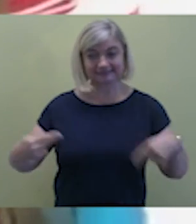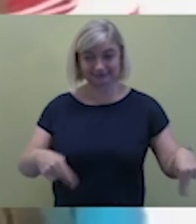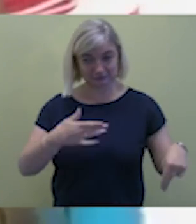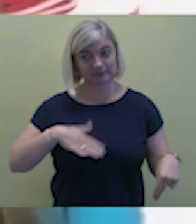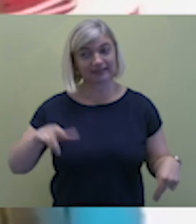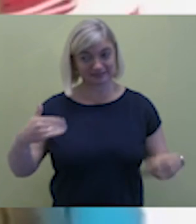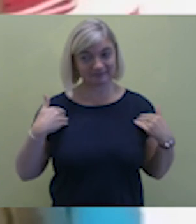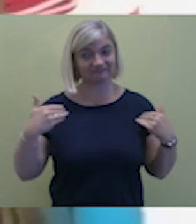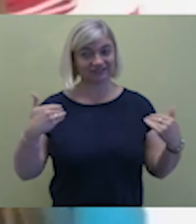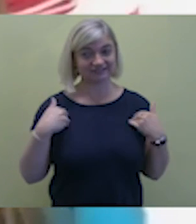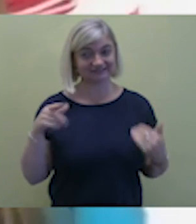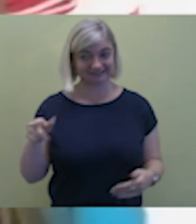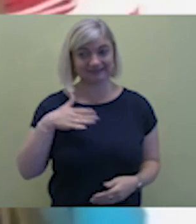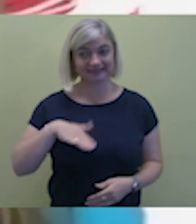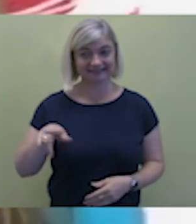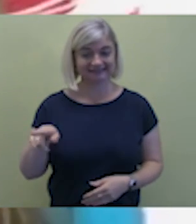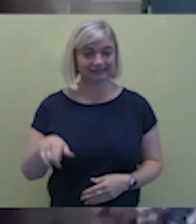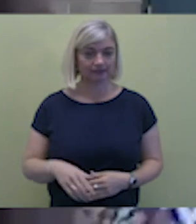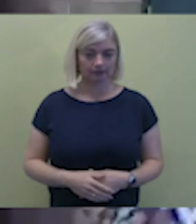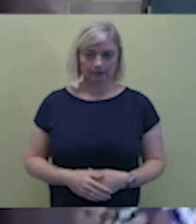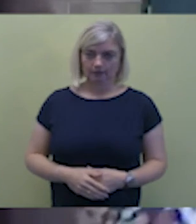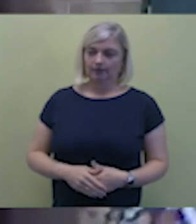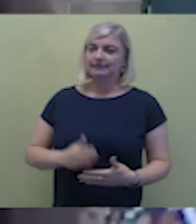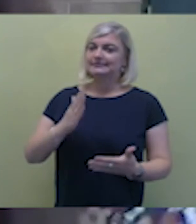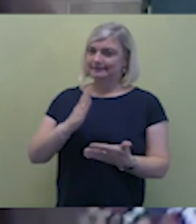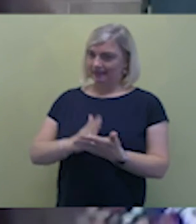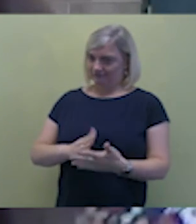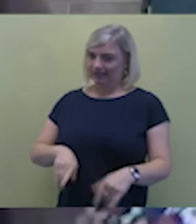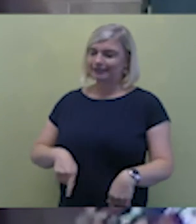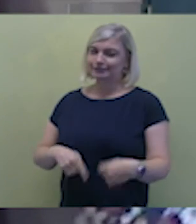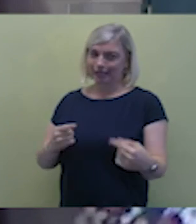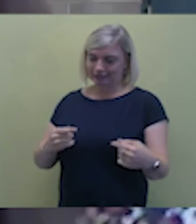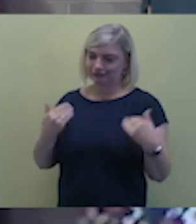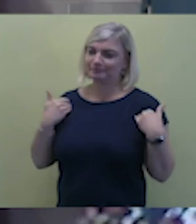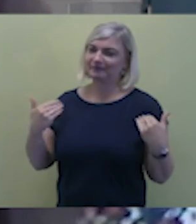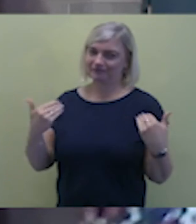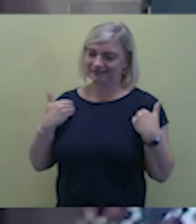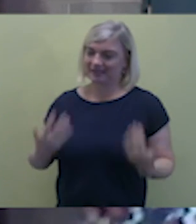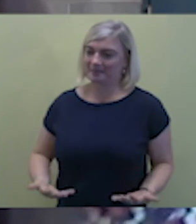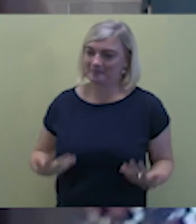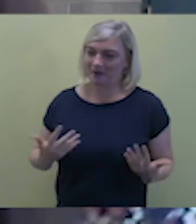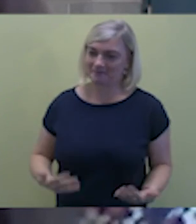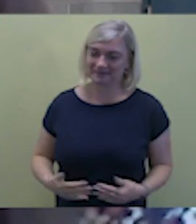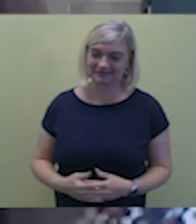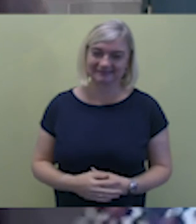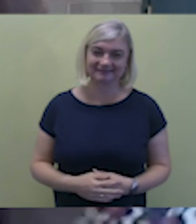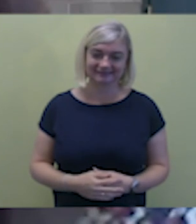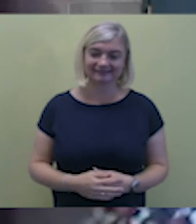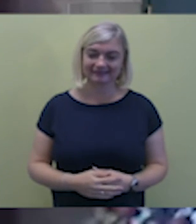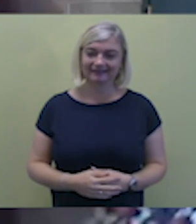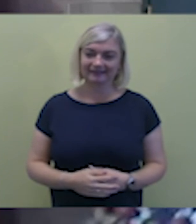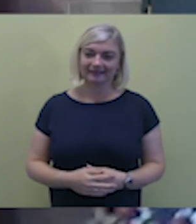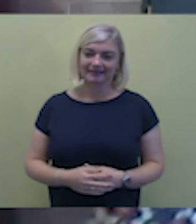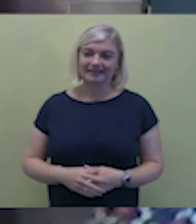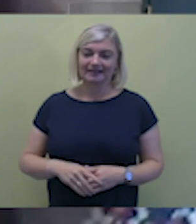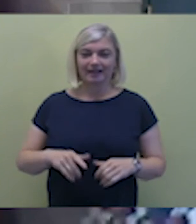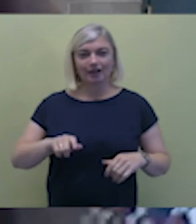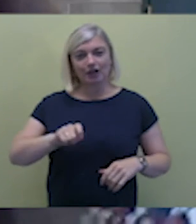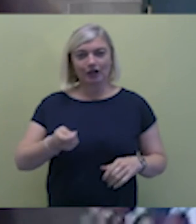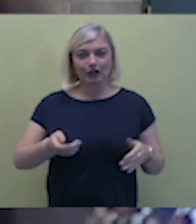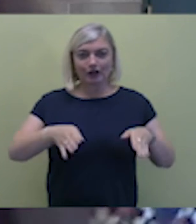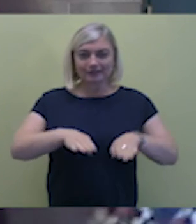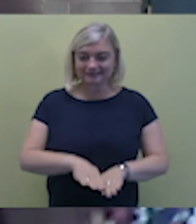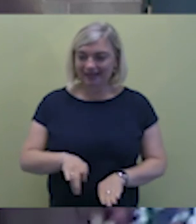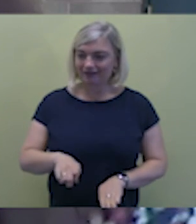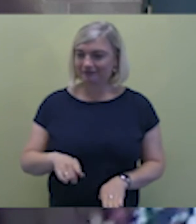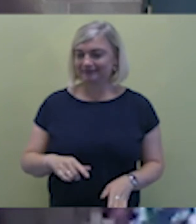up. Oh, that's a really good point. It's definitely a challenge for a lot of people at the moment with being home a lot more, is actually keeping